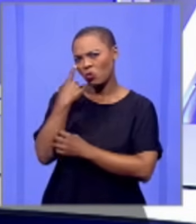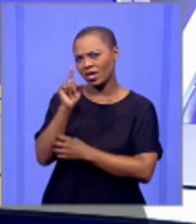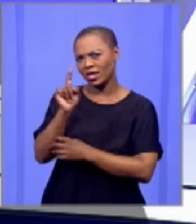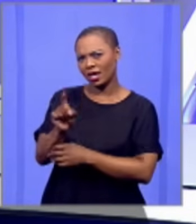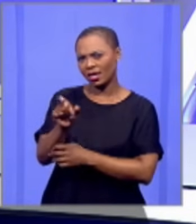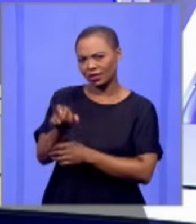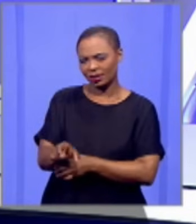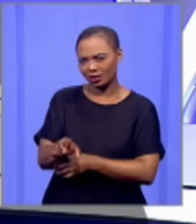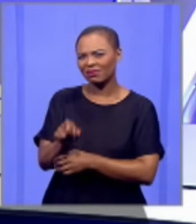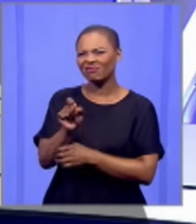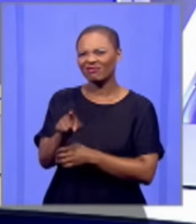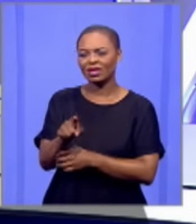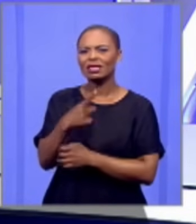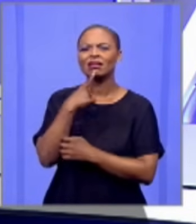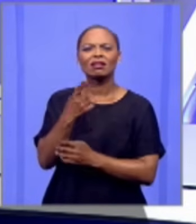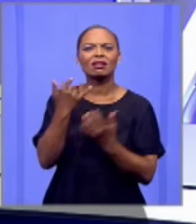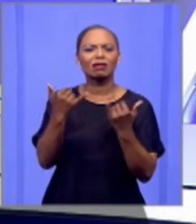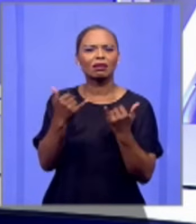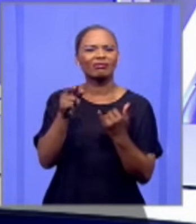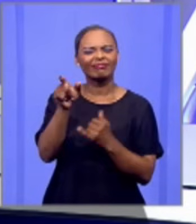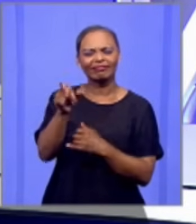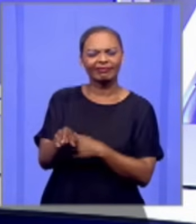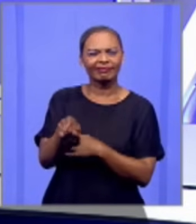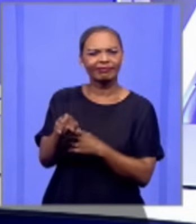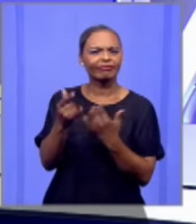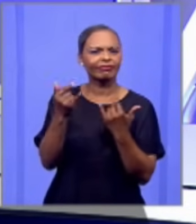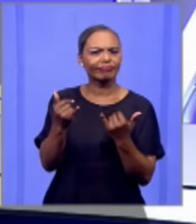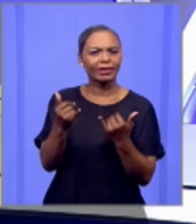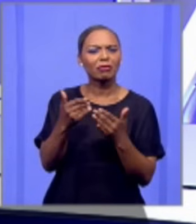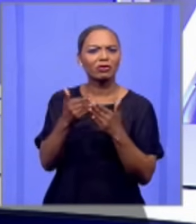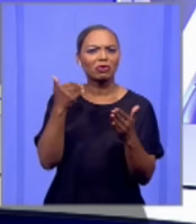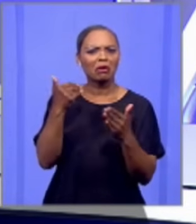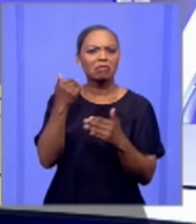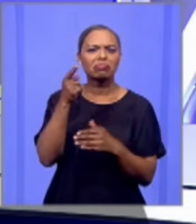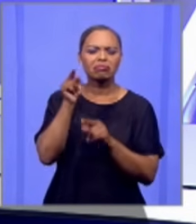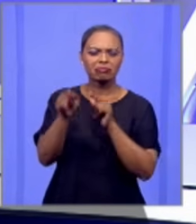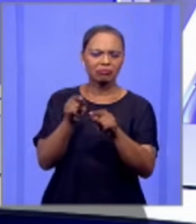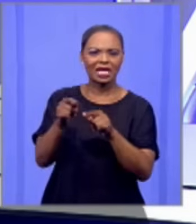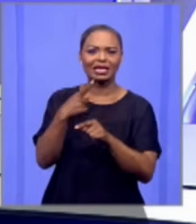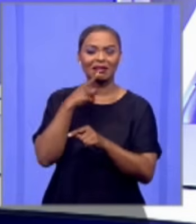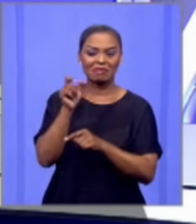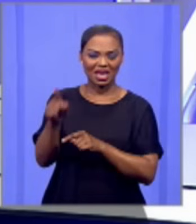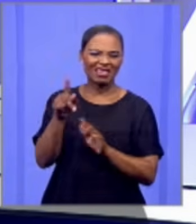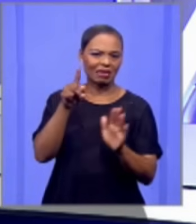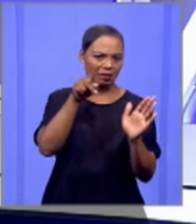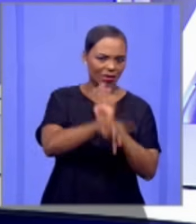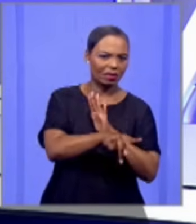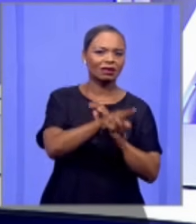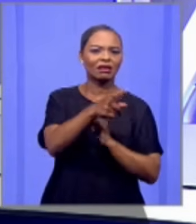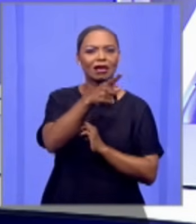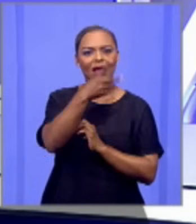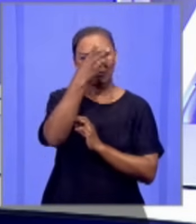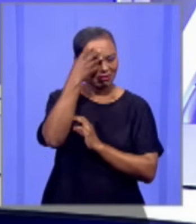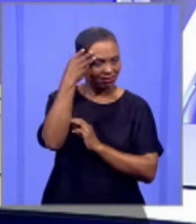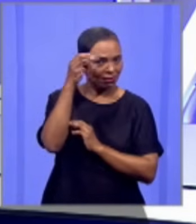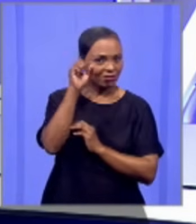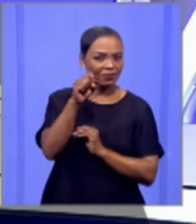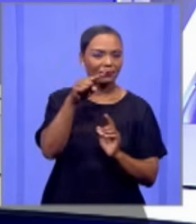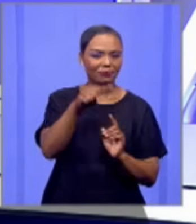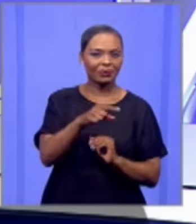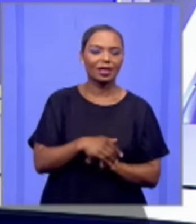ya mabapi le lebaka leo ka lona mogononelwa a ilego a latofatšwa ka go bolaya moswaradino wa peleng wa Orlando